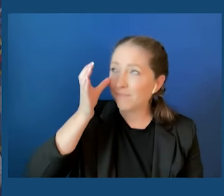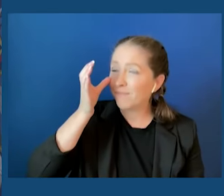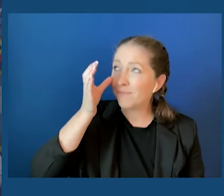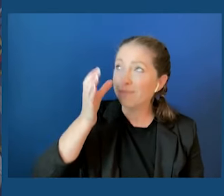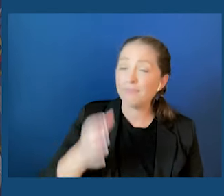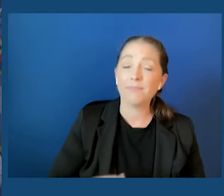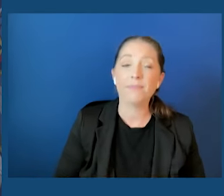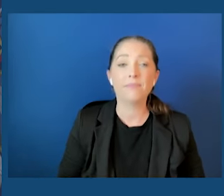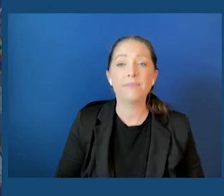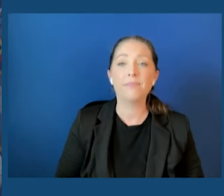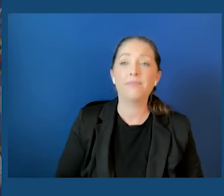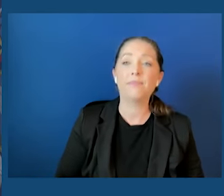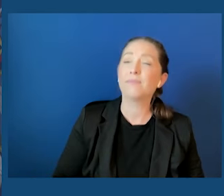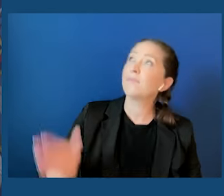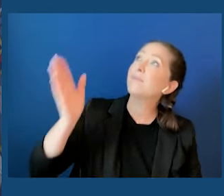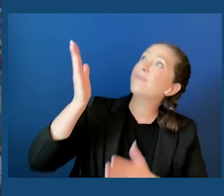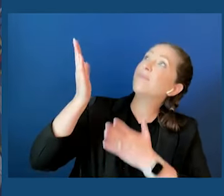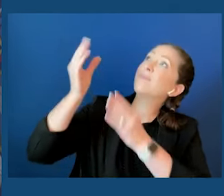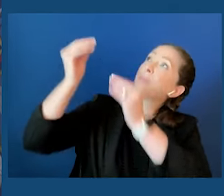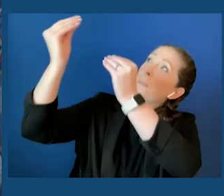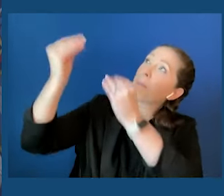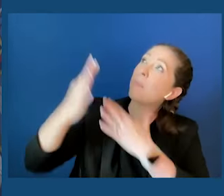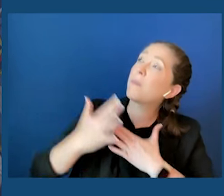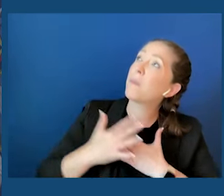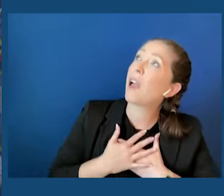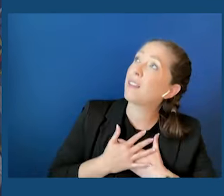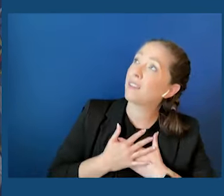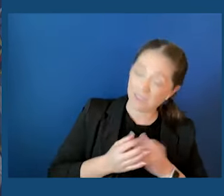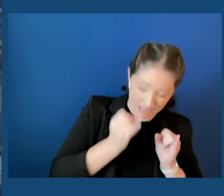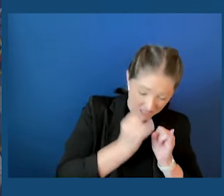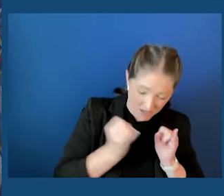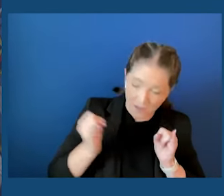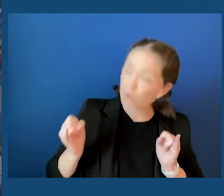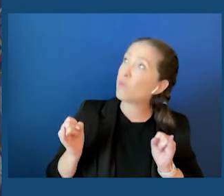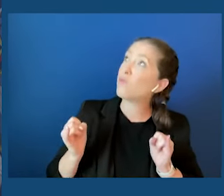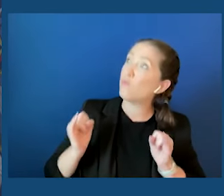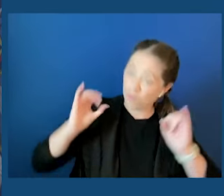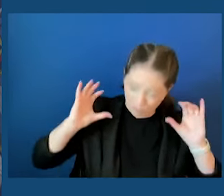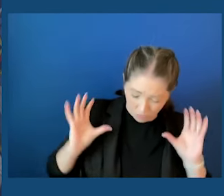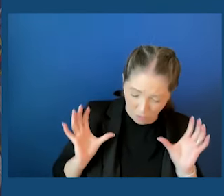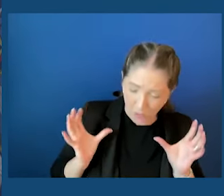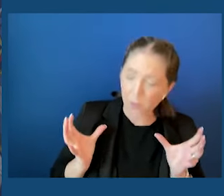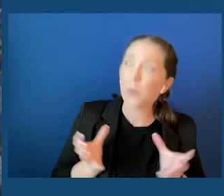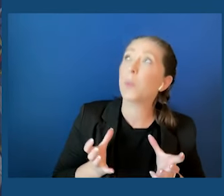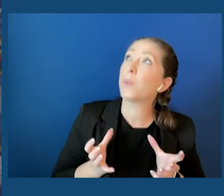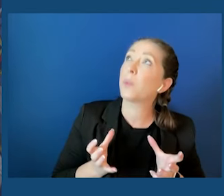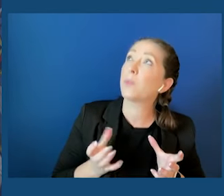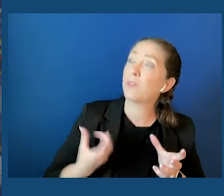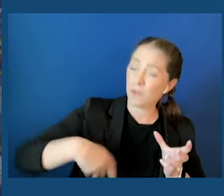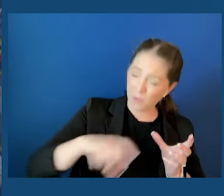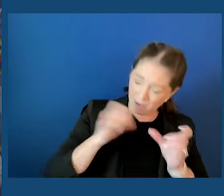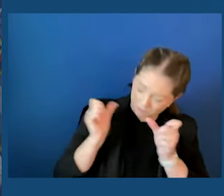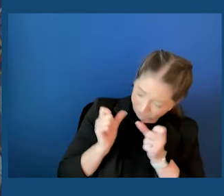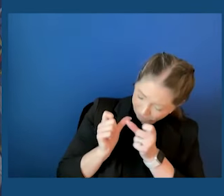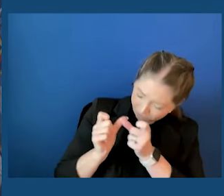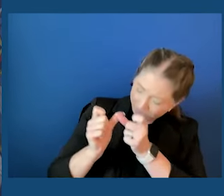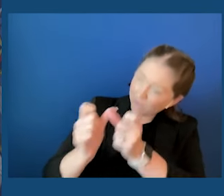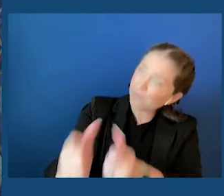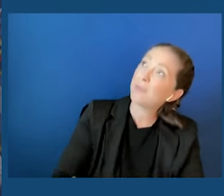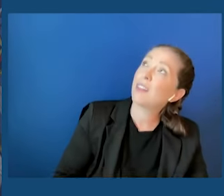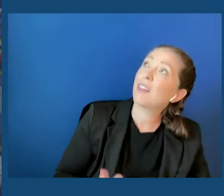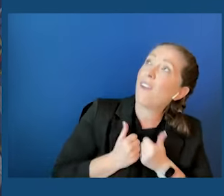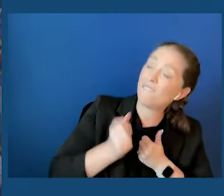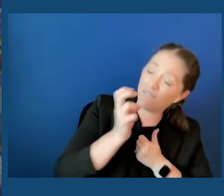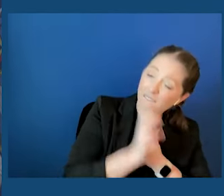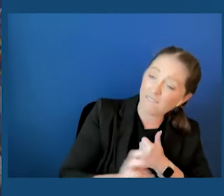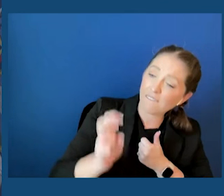Lord, we ask that you bless us individually and collectively as we go through this journey called life to do your